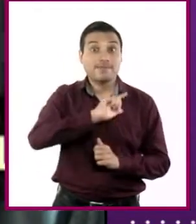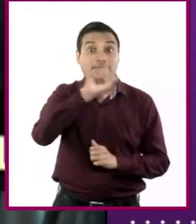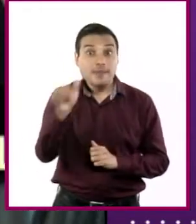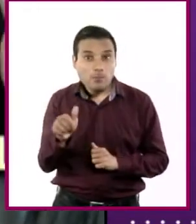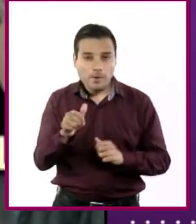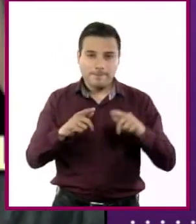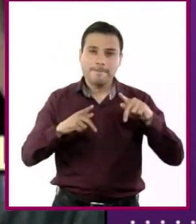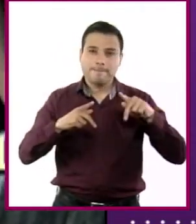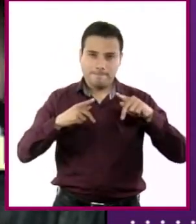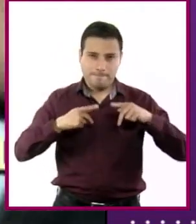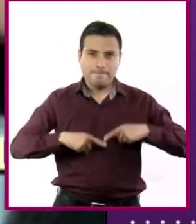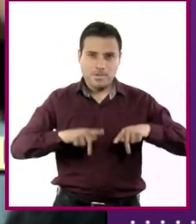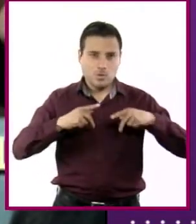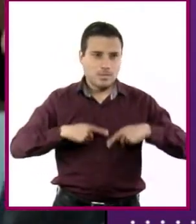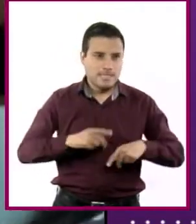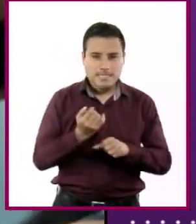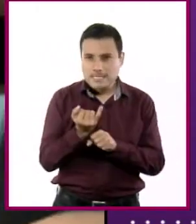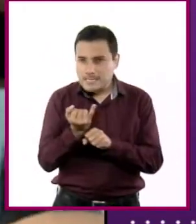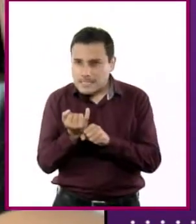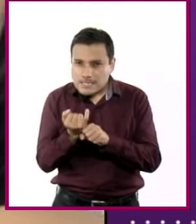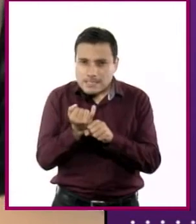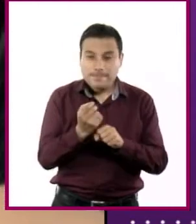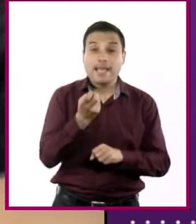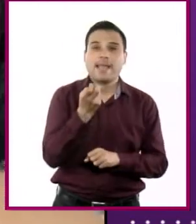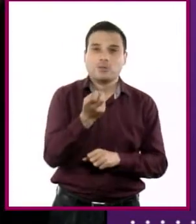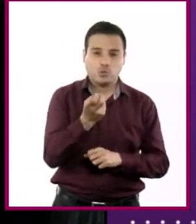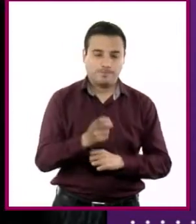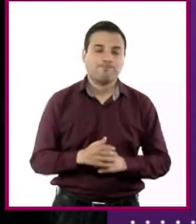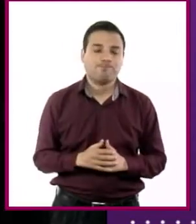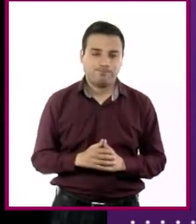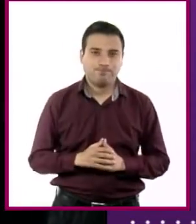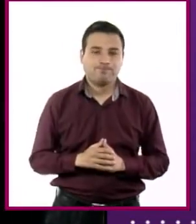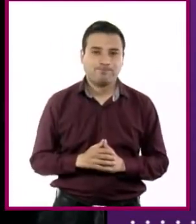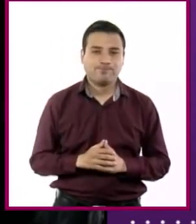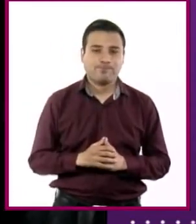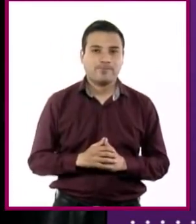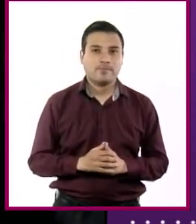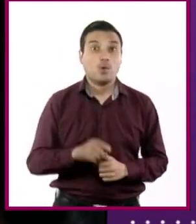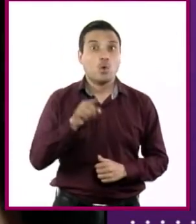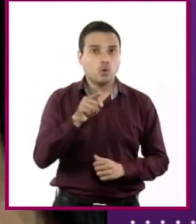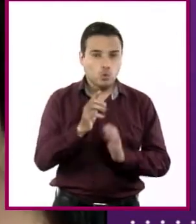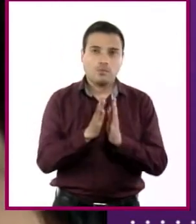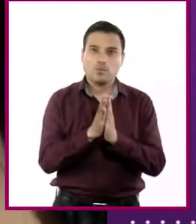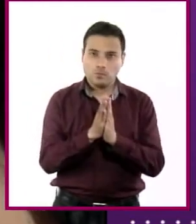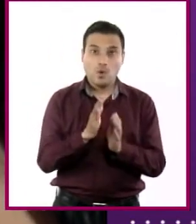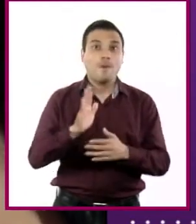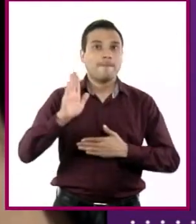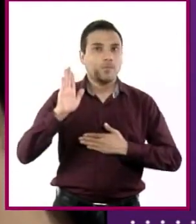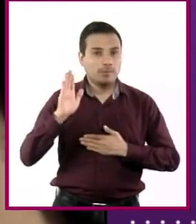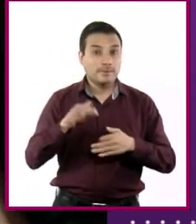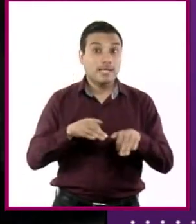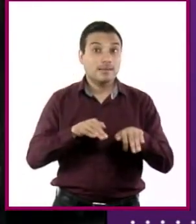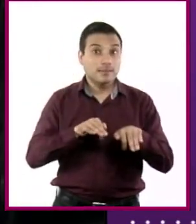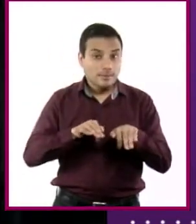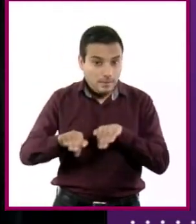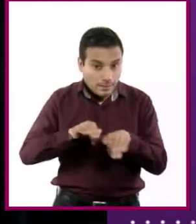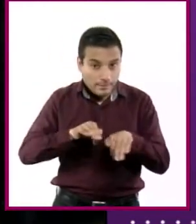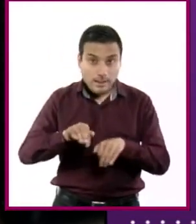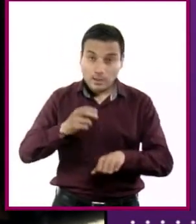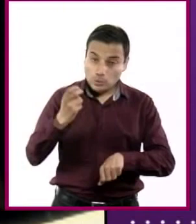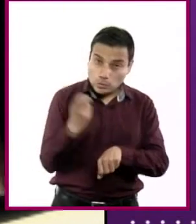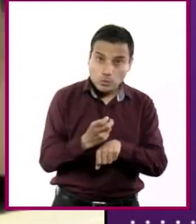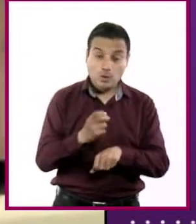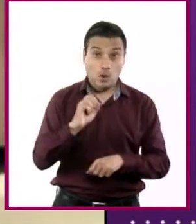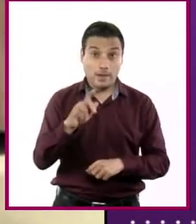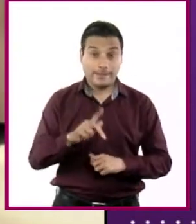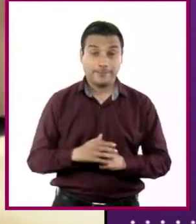follow our leads. That's correct. But you must promise you will work hard. You are the